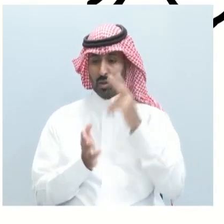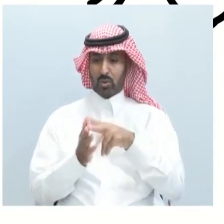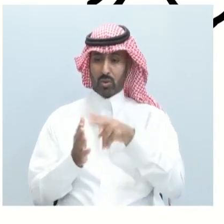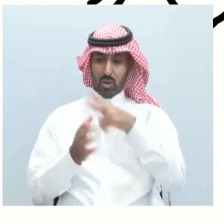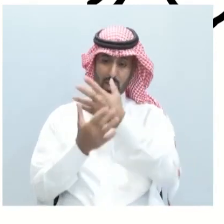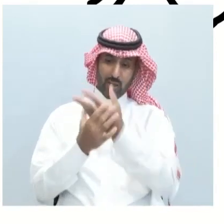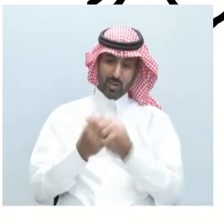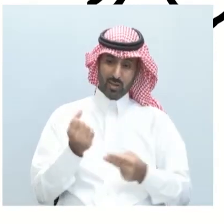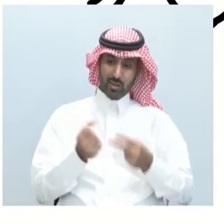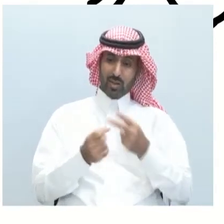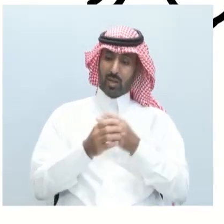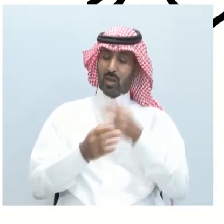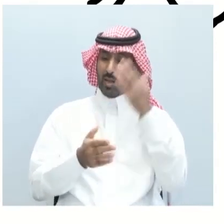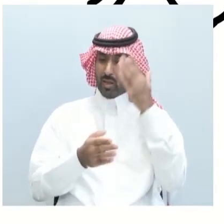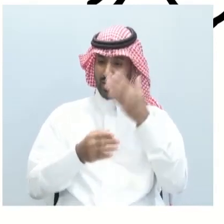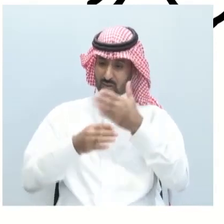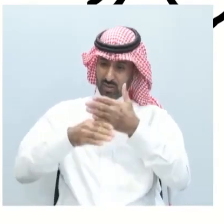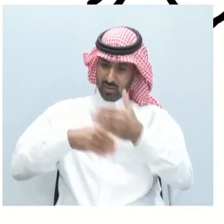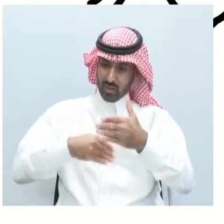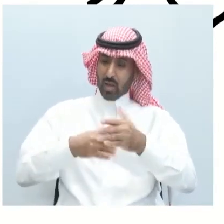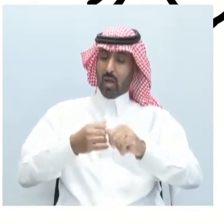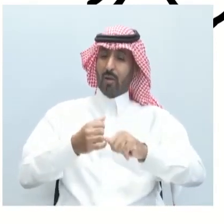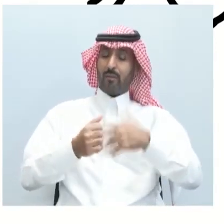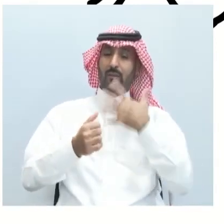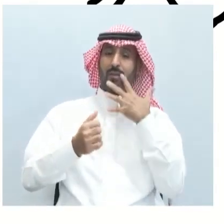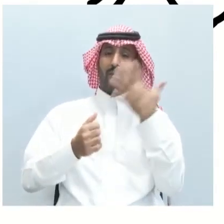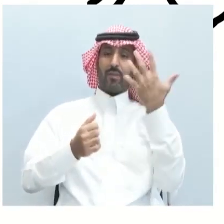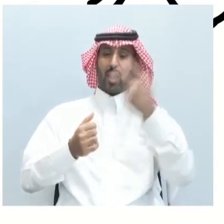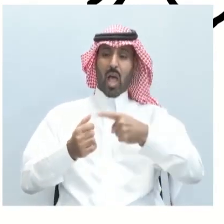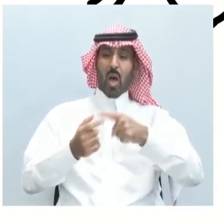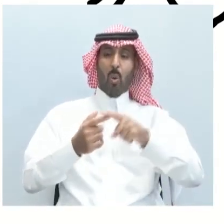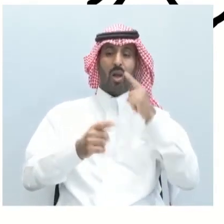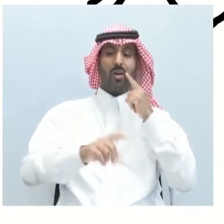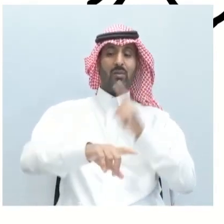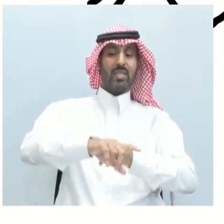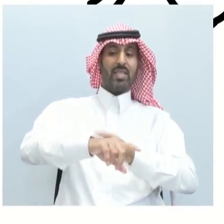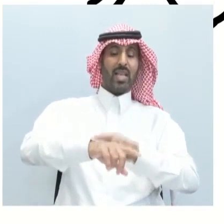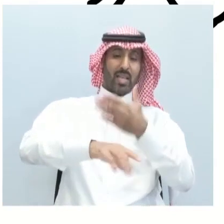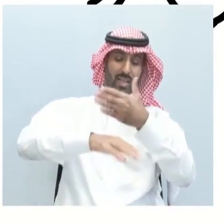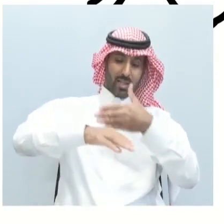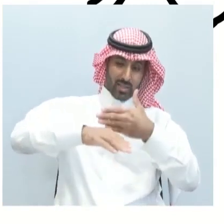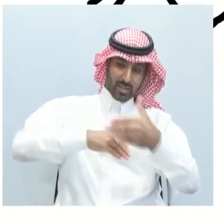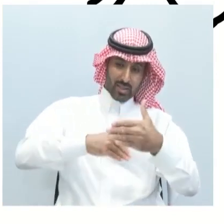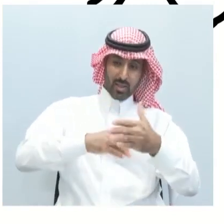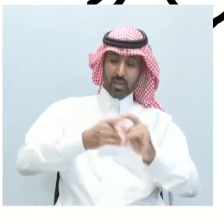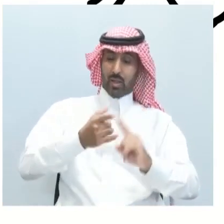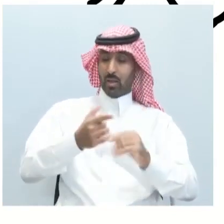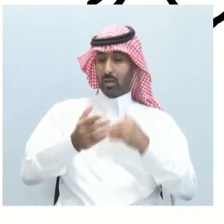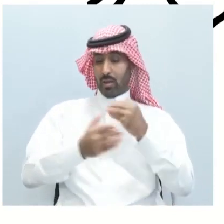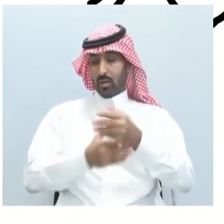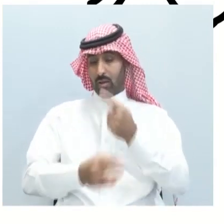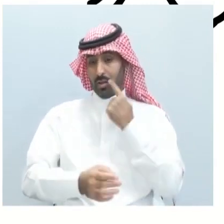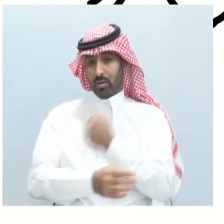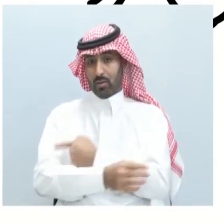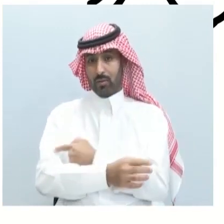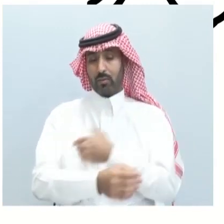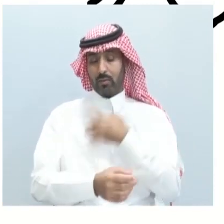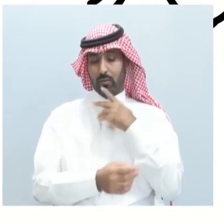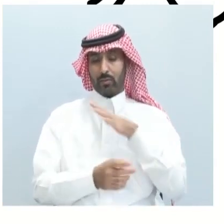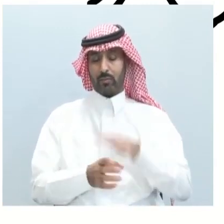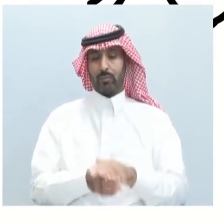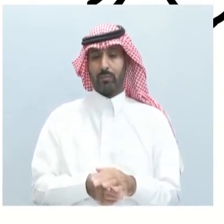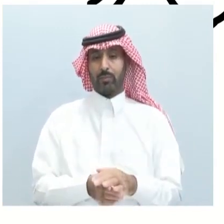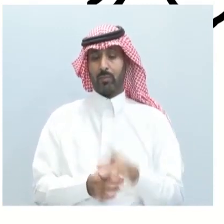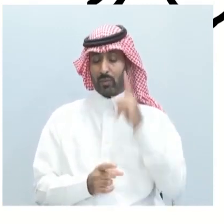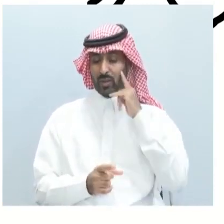twins after 15 hours of surgery. This was the ninth successful operation of its kind performed at the Health Affairs at the National